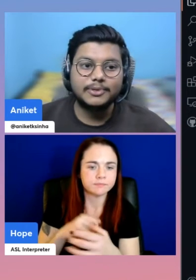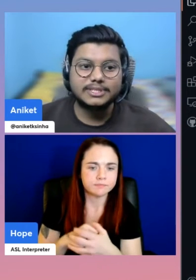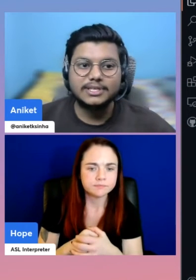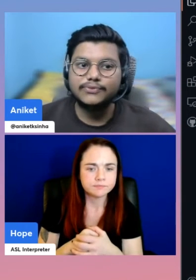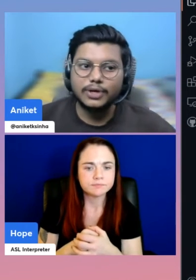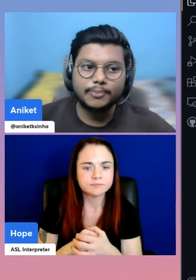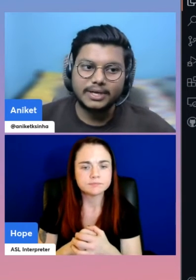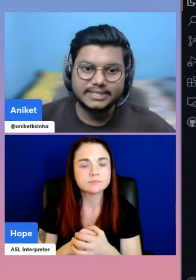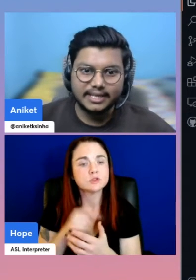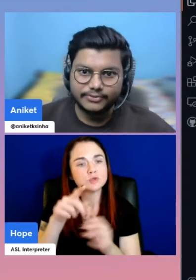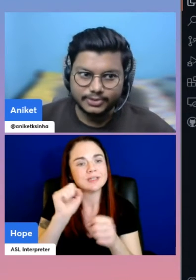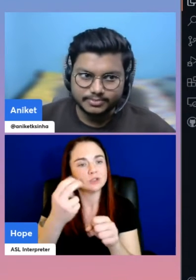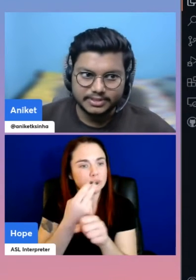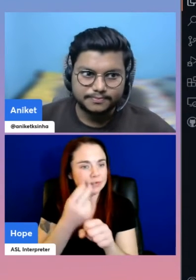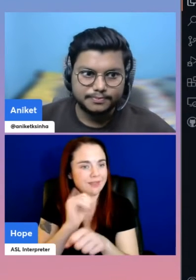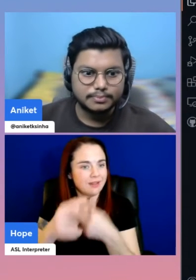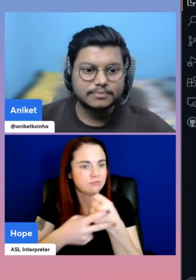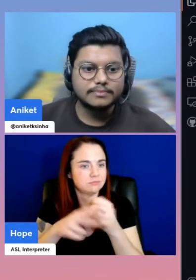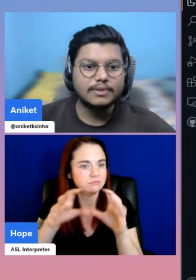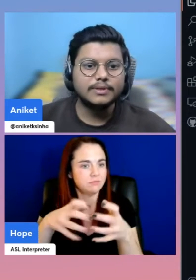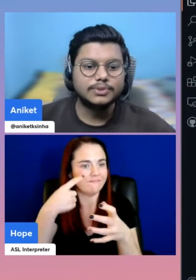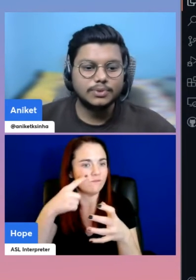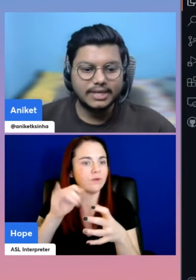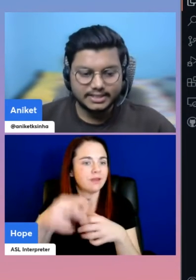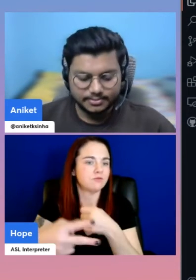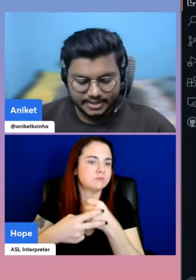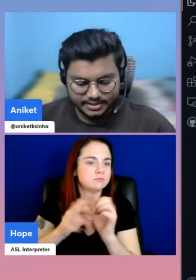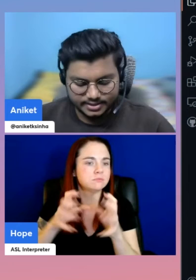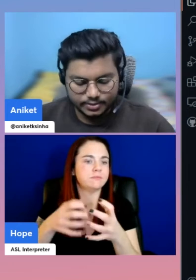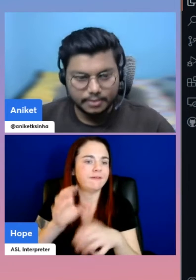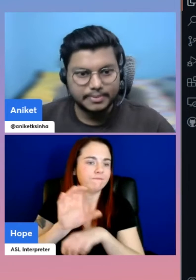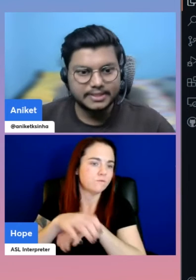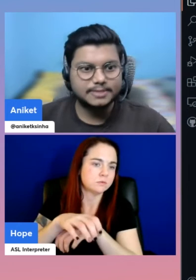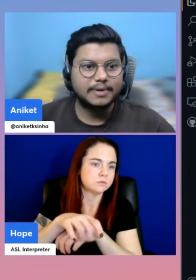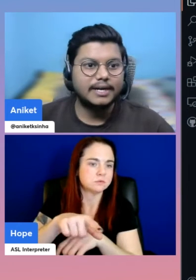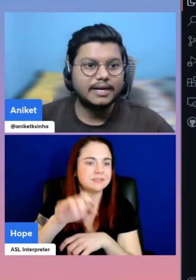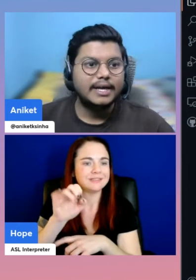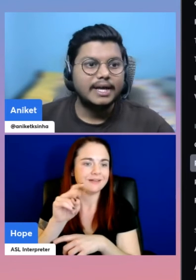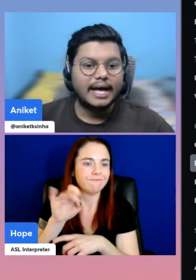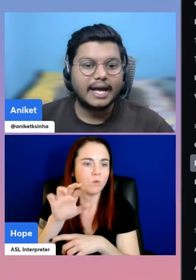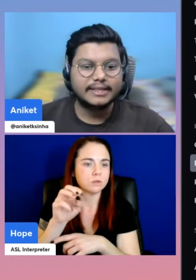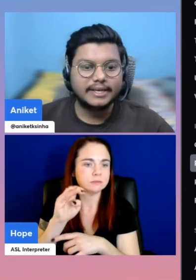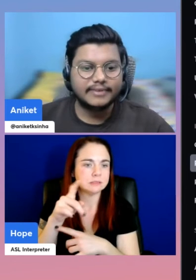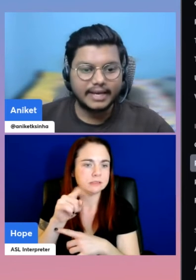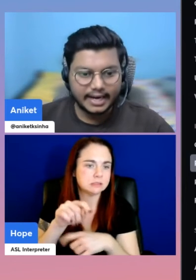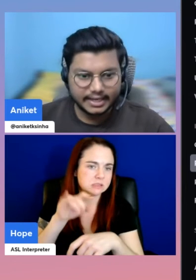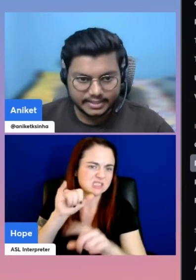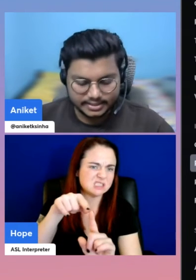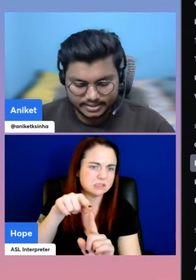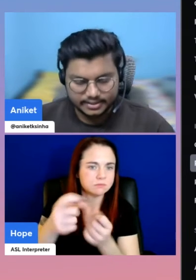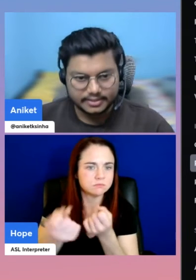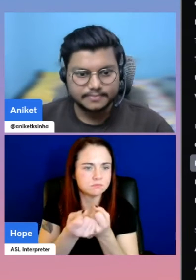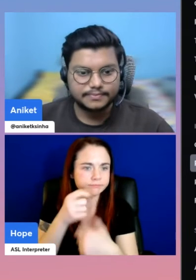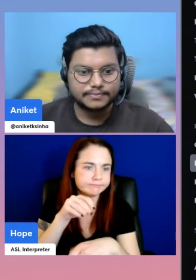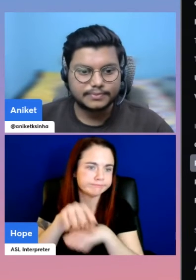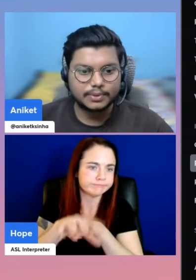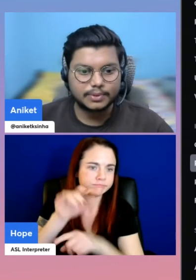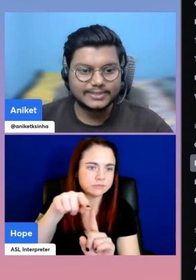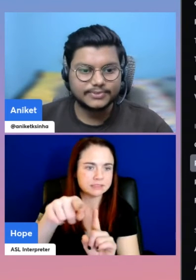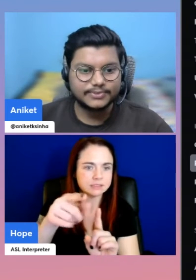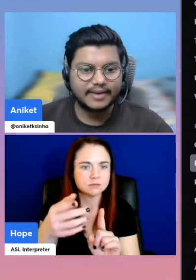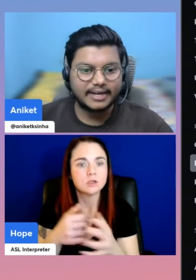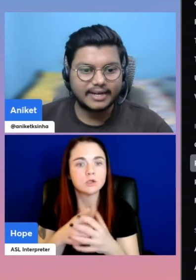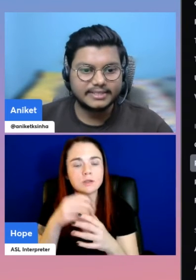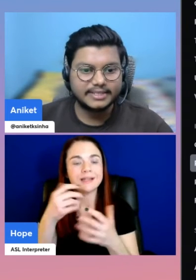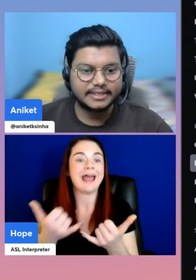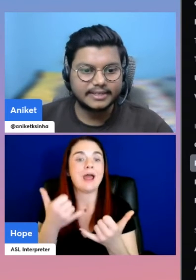that repository for your policy enforcement. So let me just copy this part, and then we are adding this here. Okay,